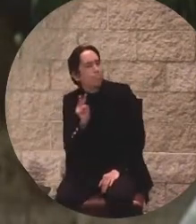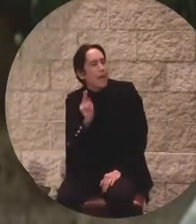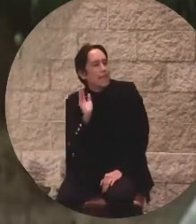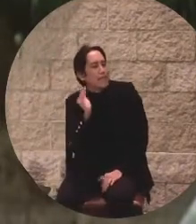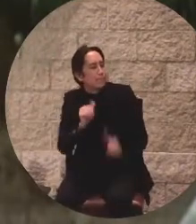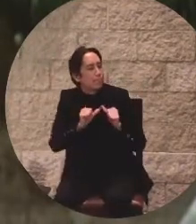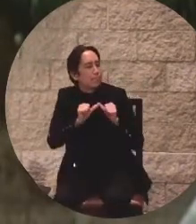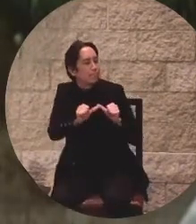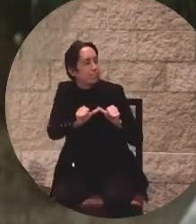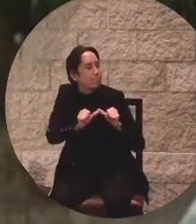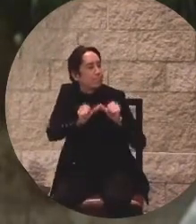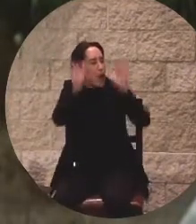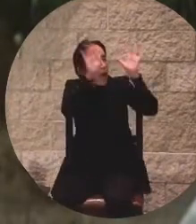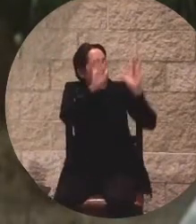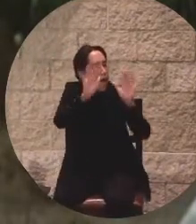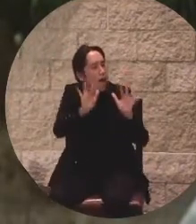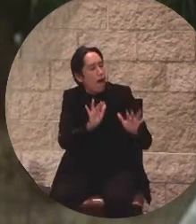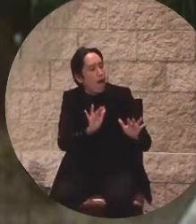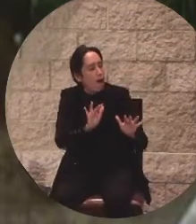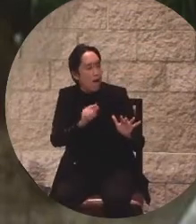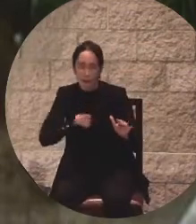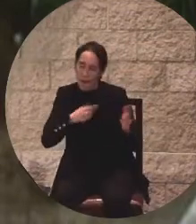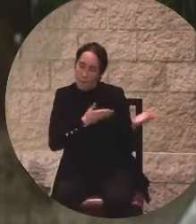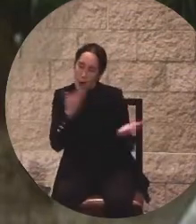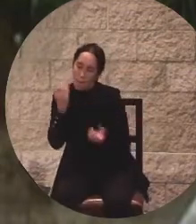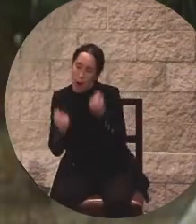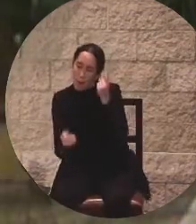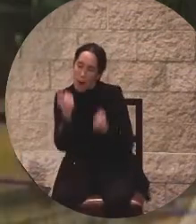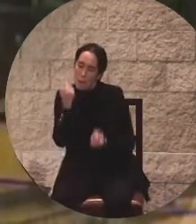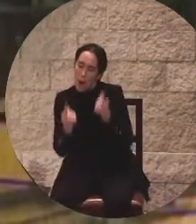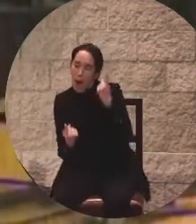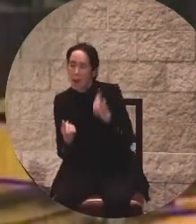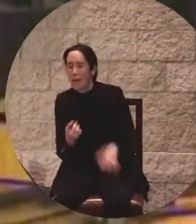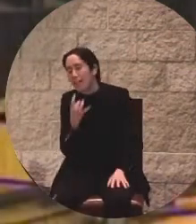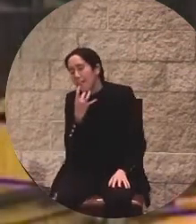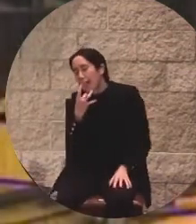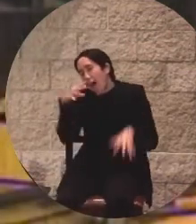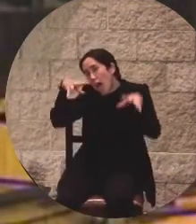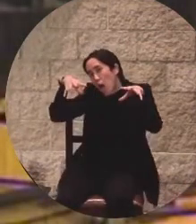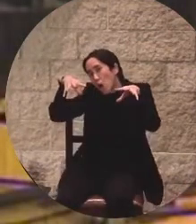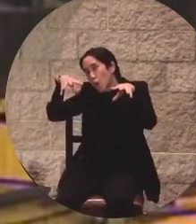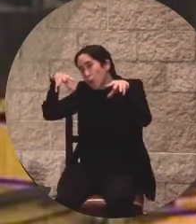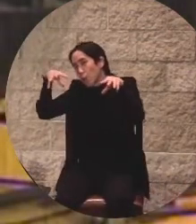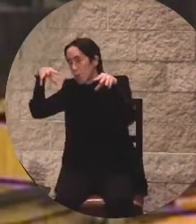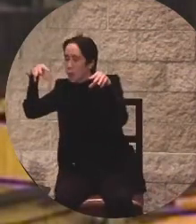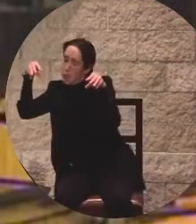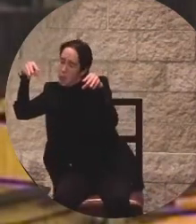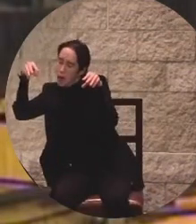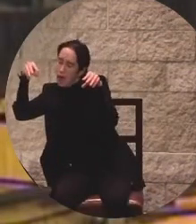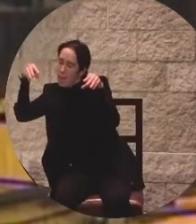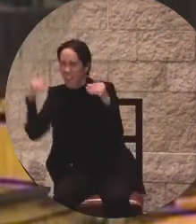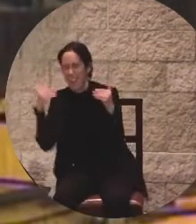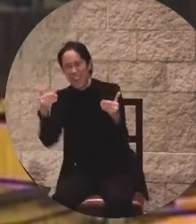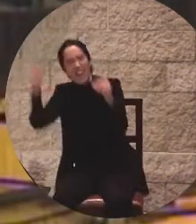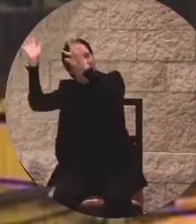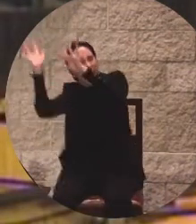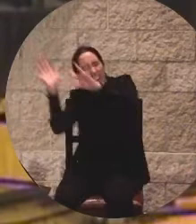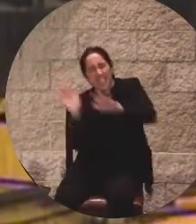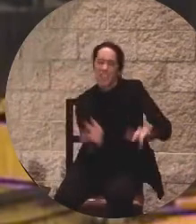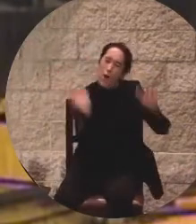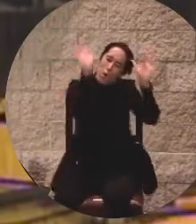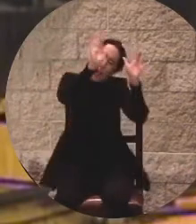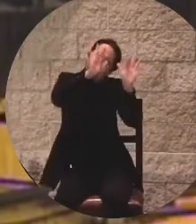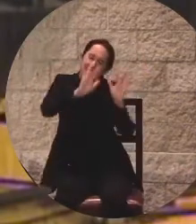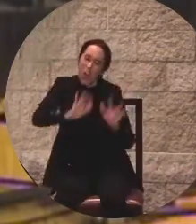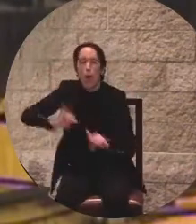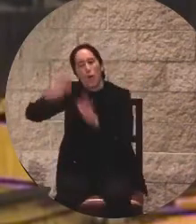of stopping, but I brought some corn for popping. The lights are turned way down low. Let it